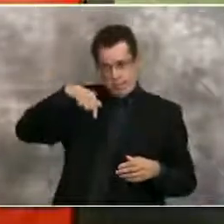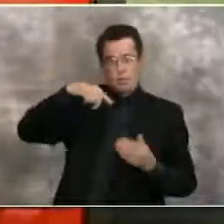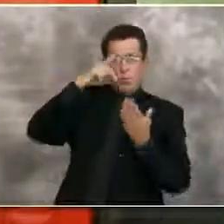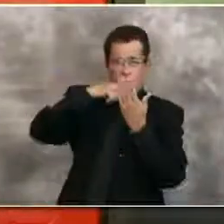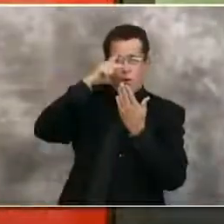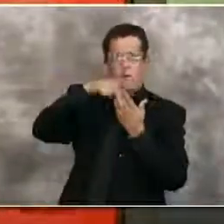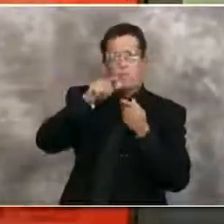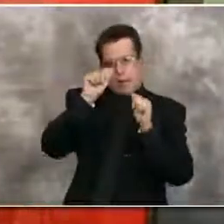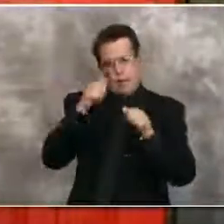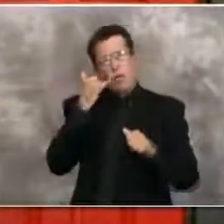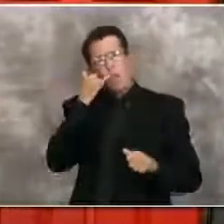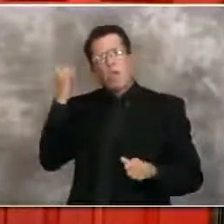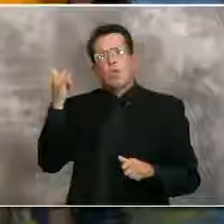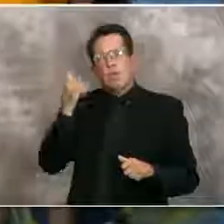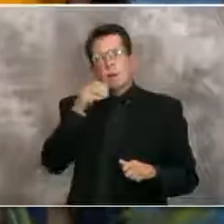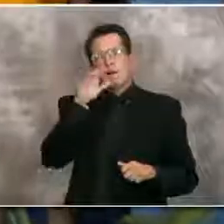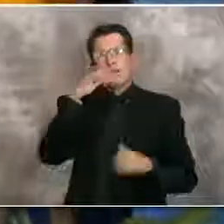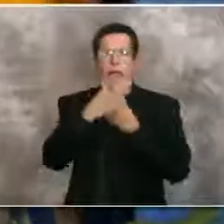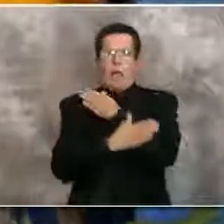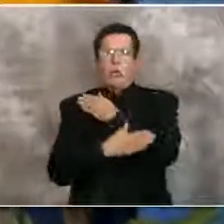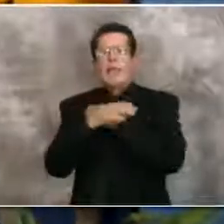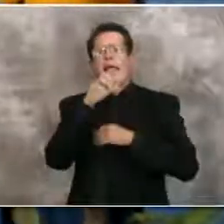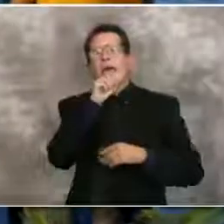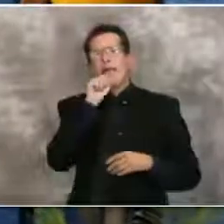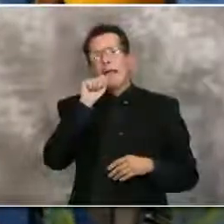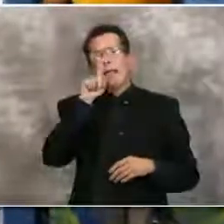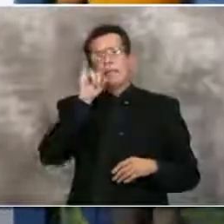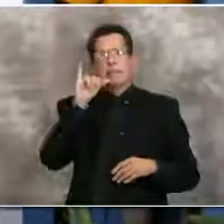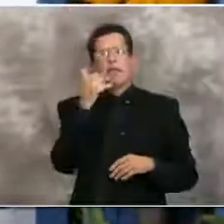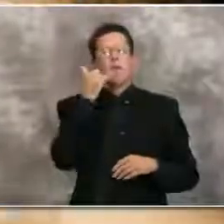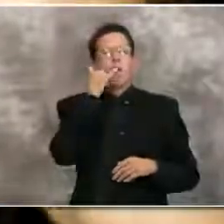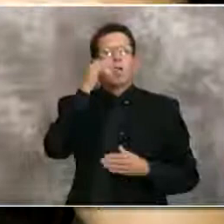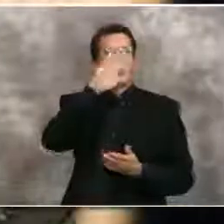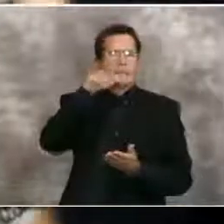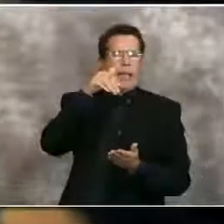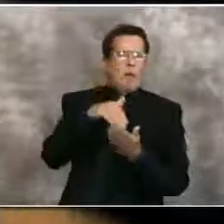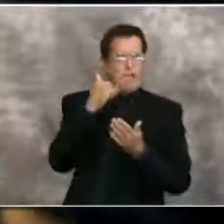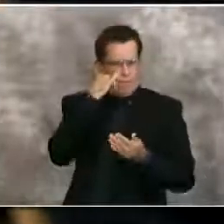you can call the county's Aging and Independent Services Call Center at